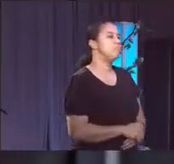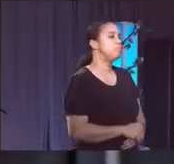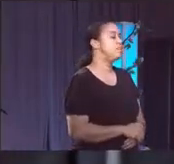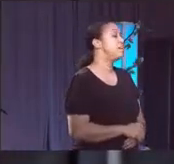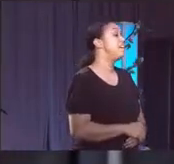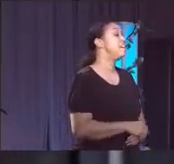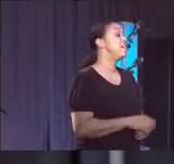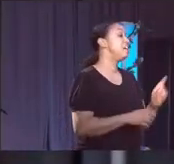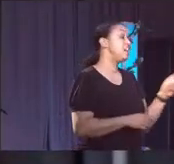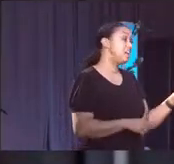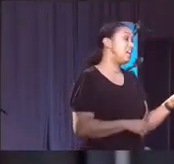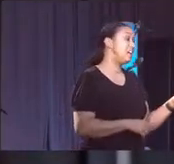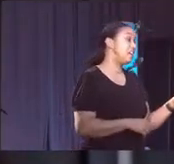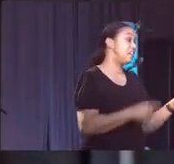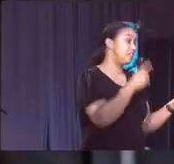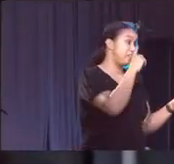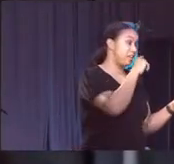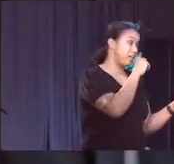Now, either he is fronting